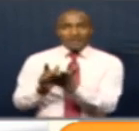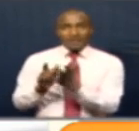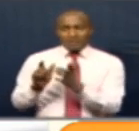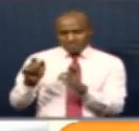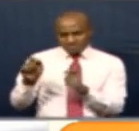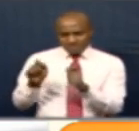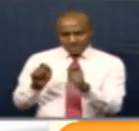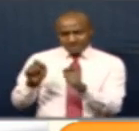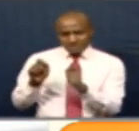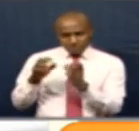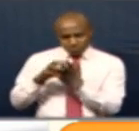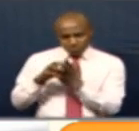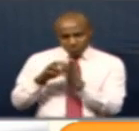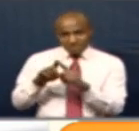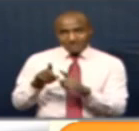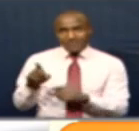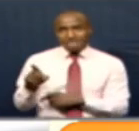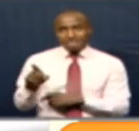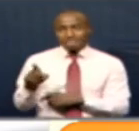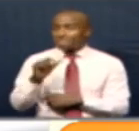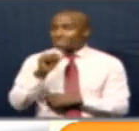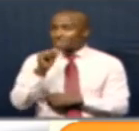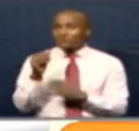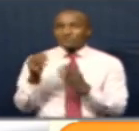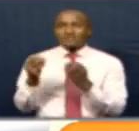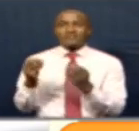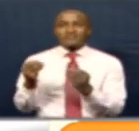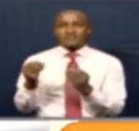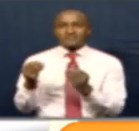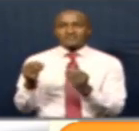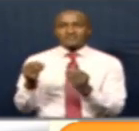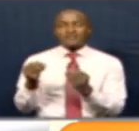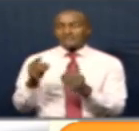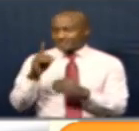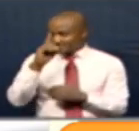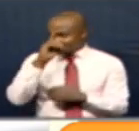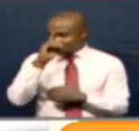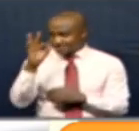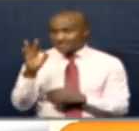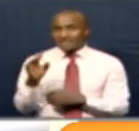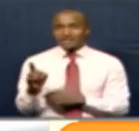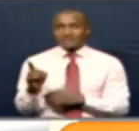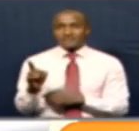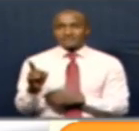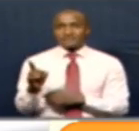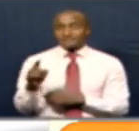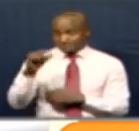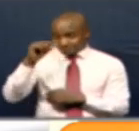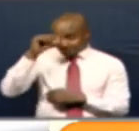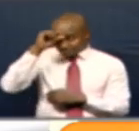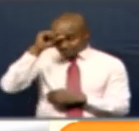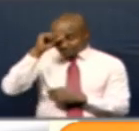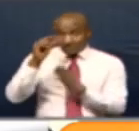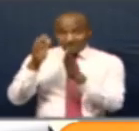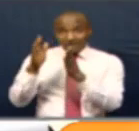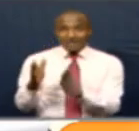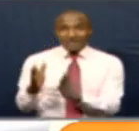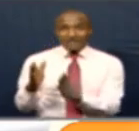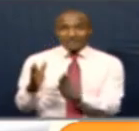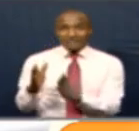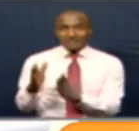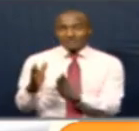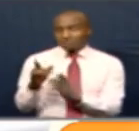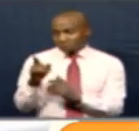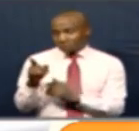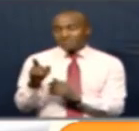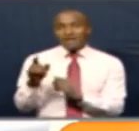a situation is a very, very serious matter. And I would say the governor, for being able